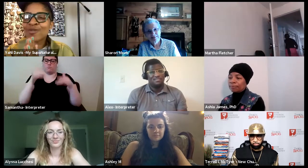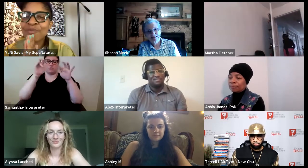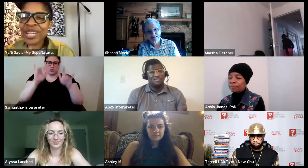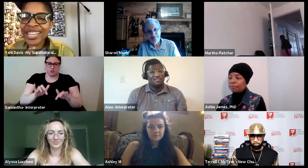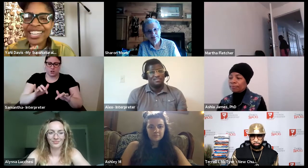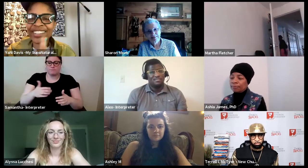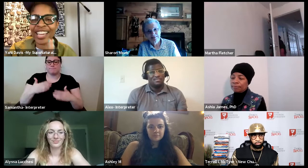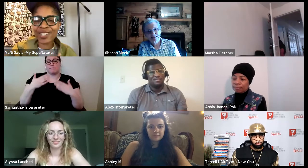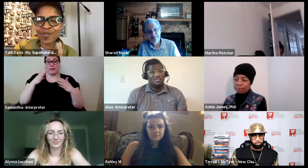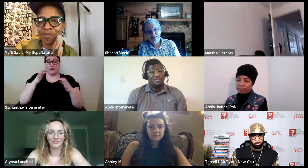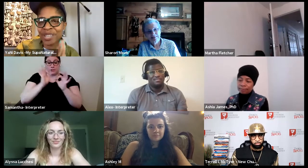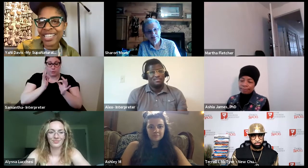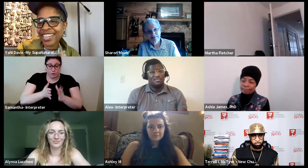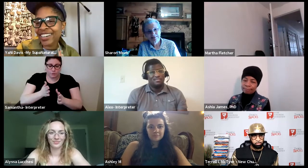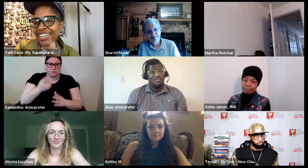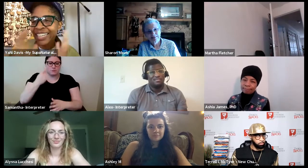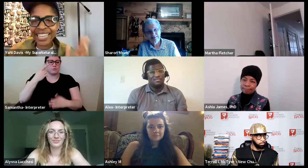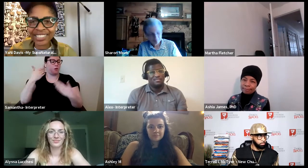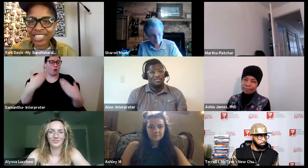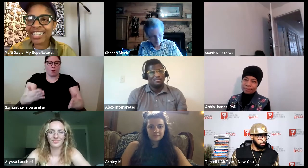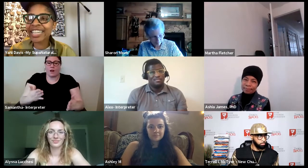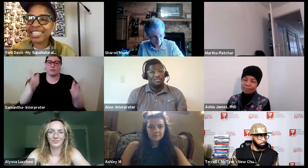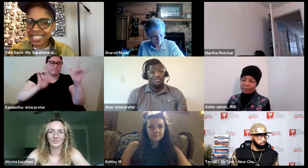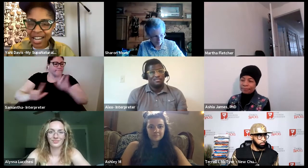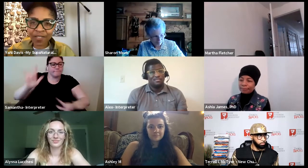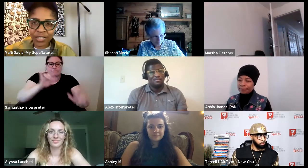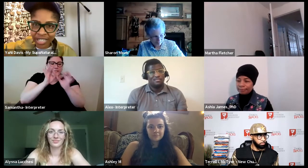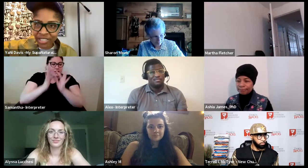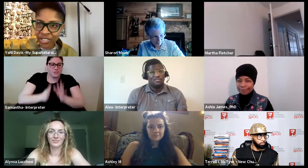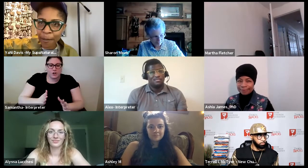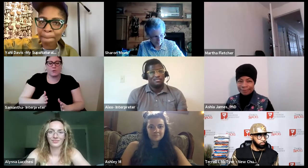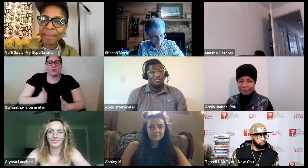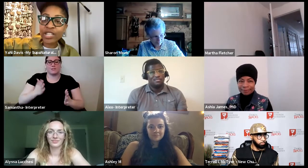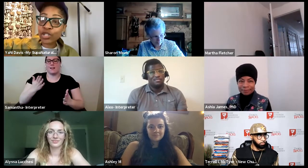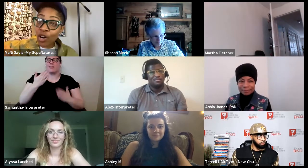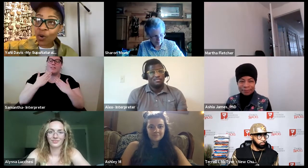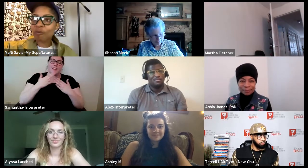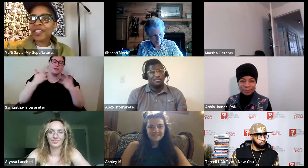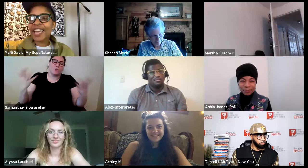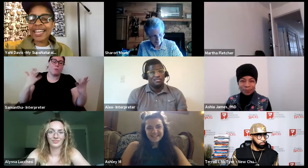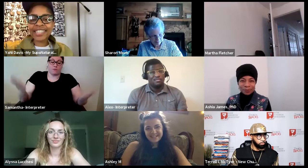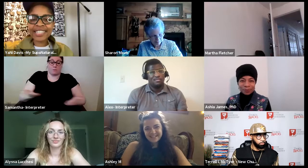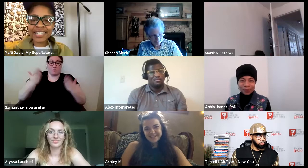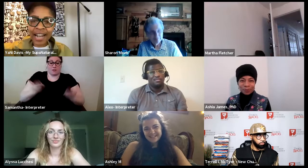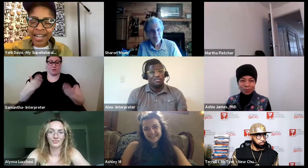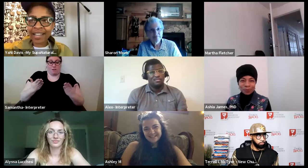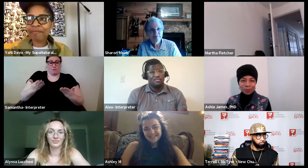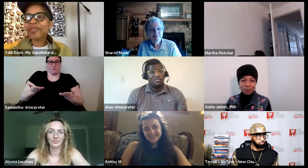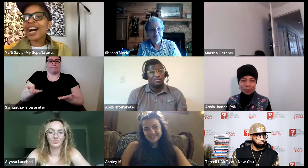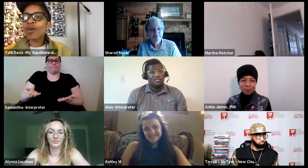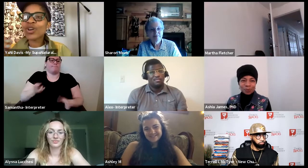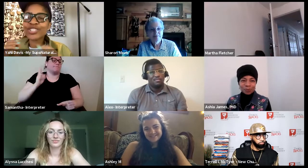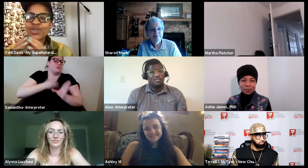thank you for being here. Thank you for being here and engaging in this conversation. So at this